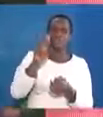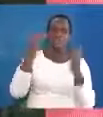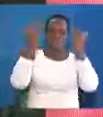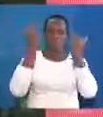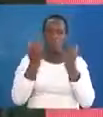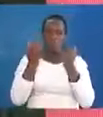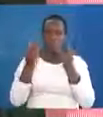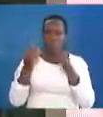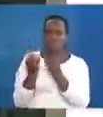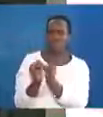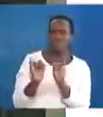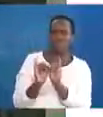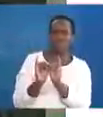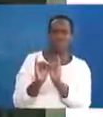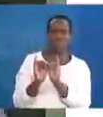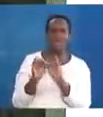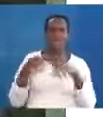oversighted.